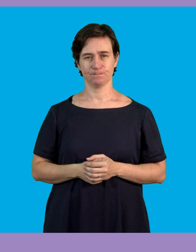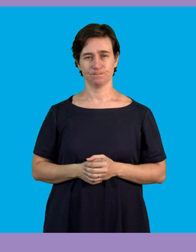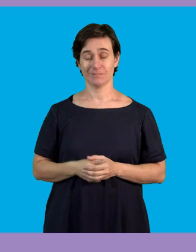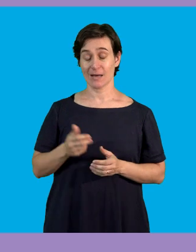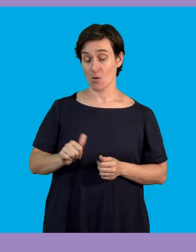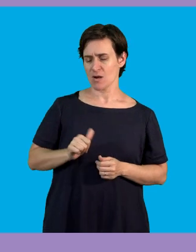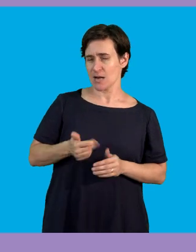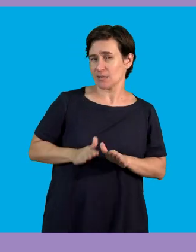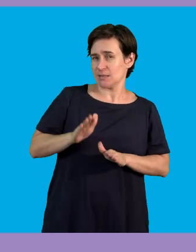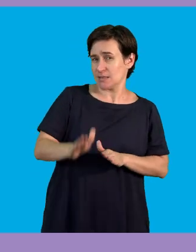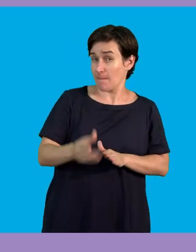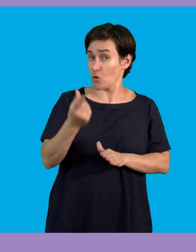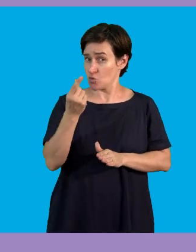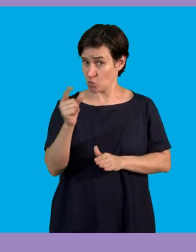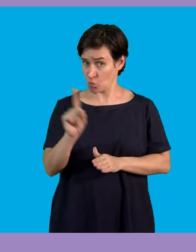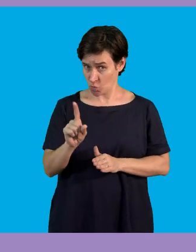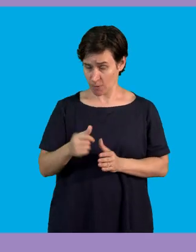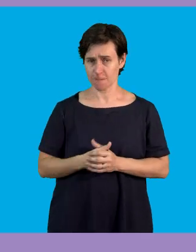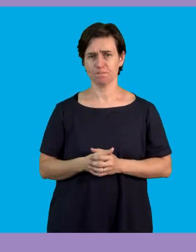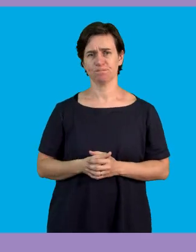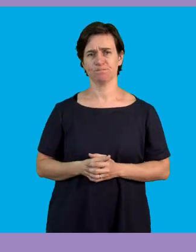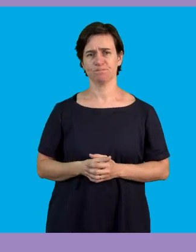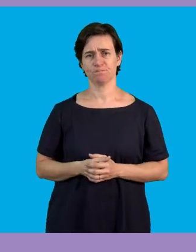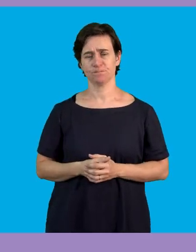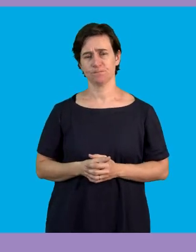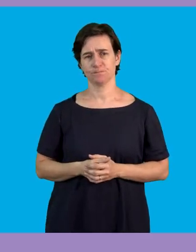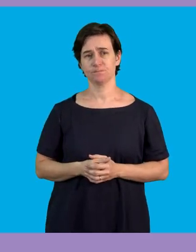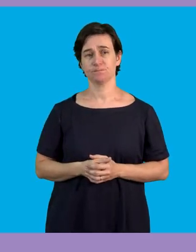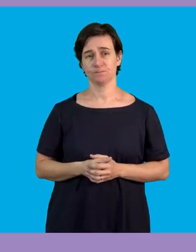Now the next step is for us to then